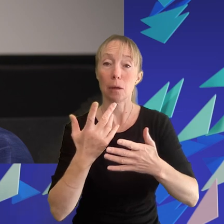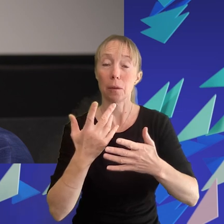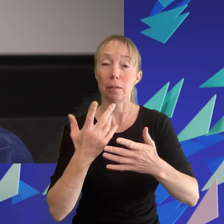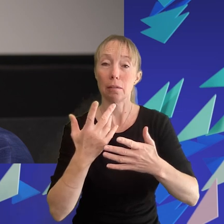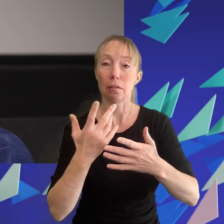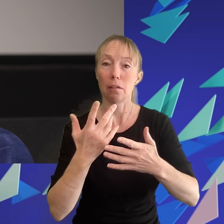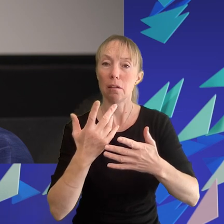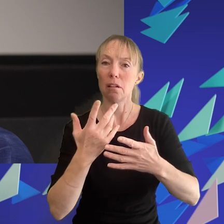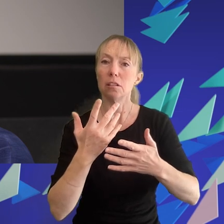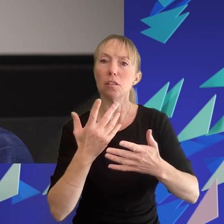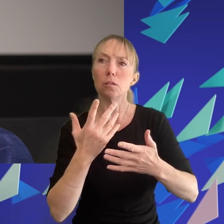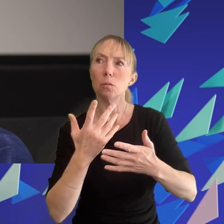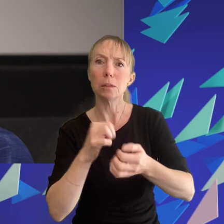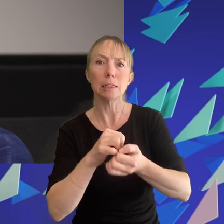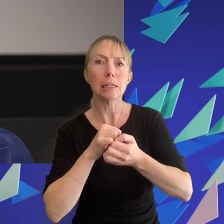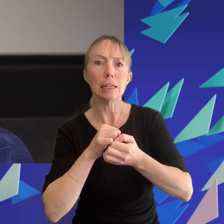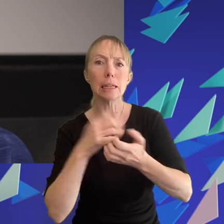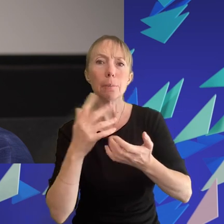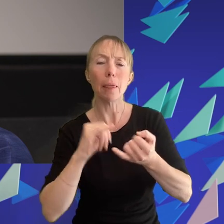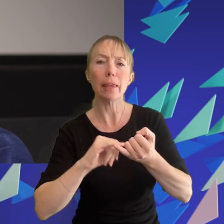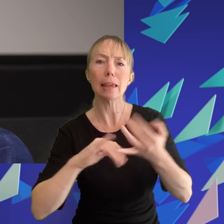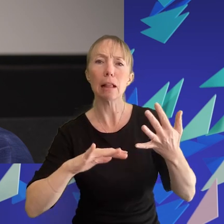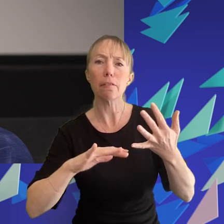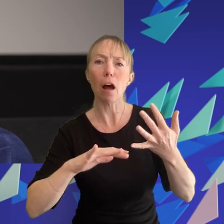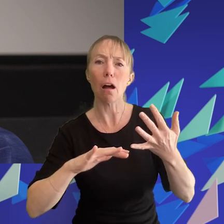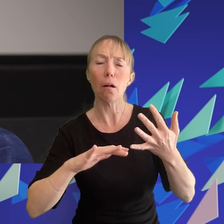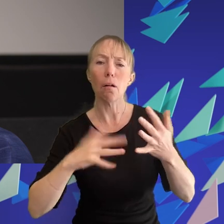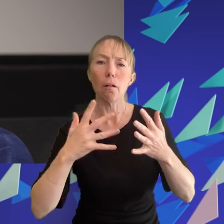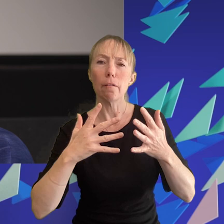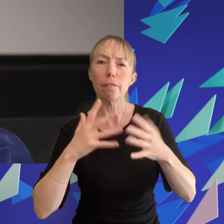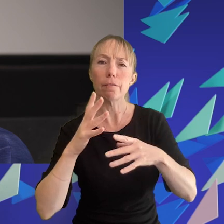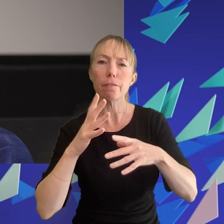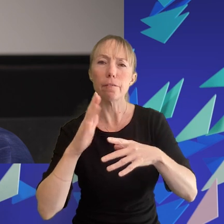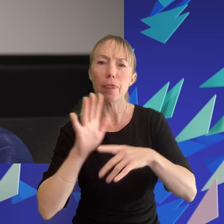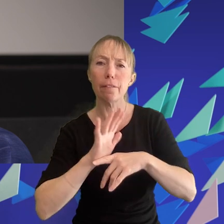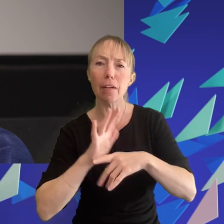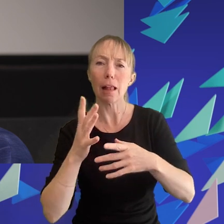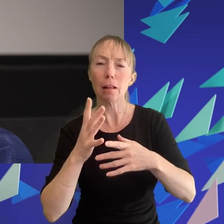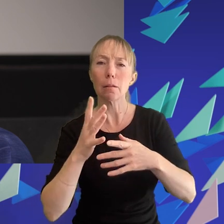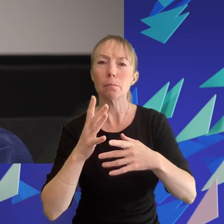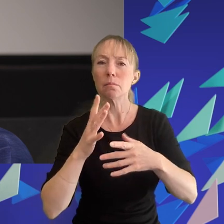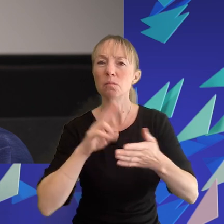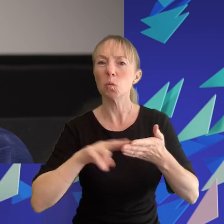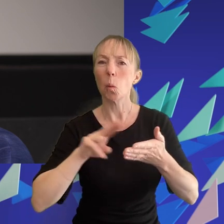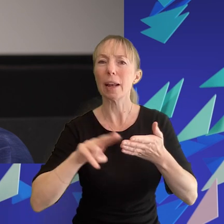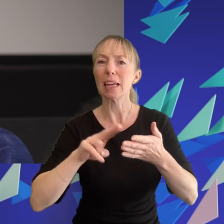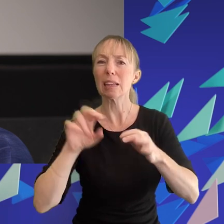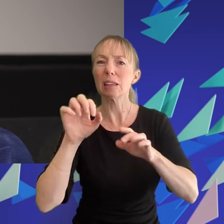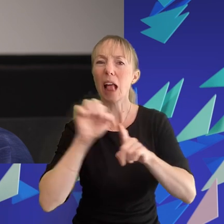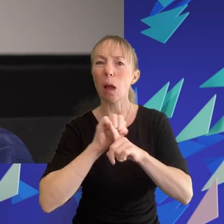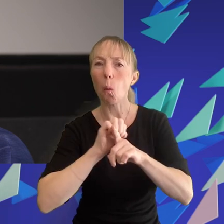the film material. You keep the silver, and that normally is washed out. And